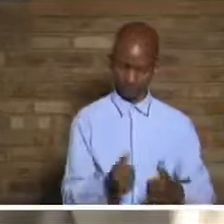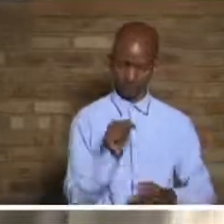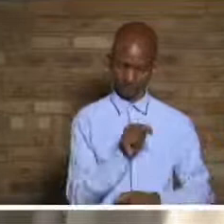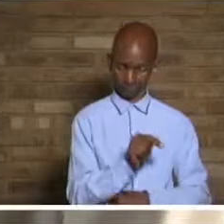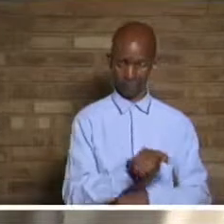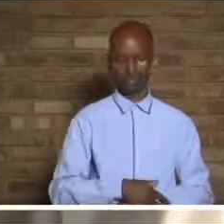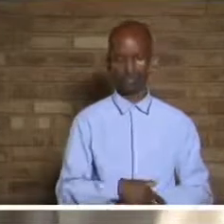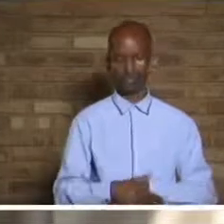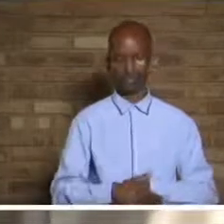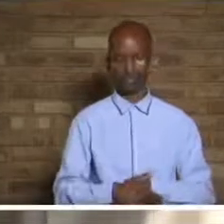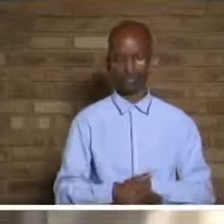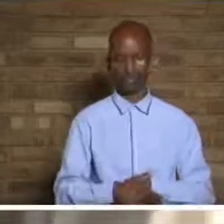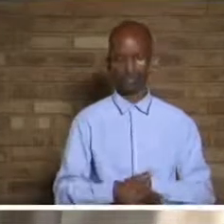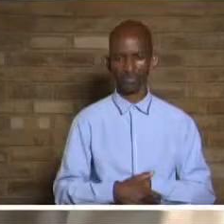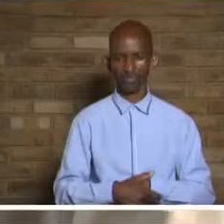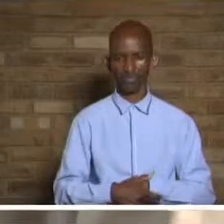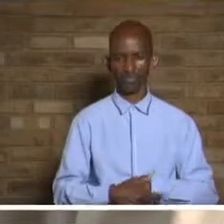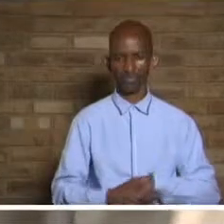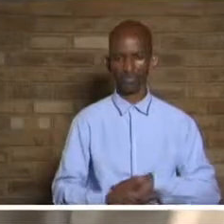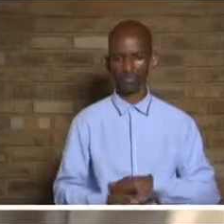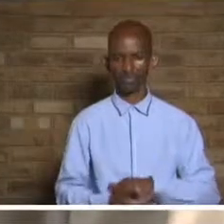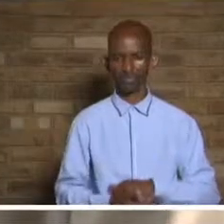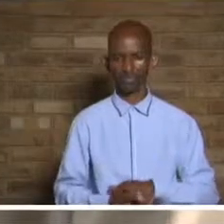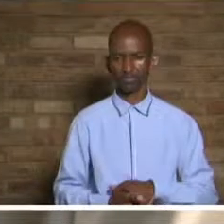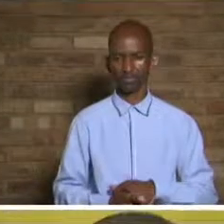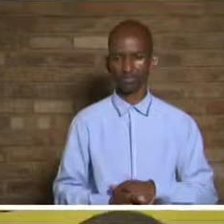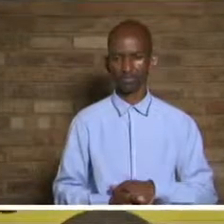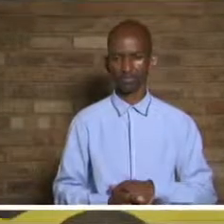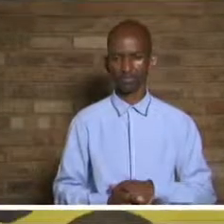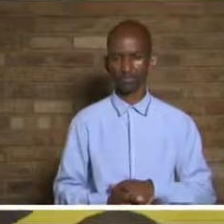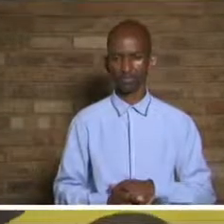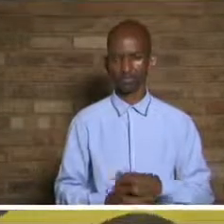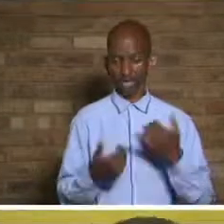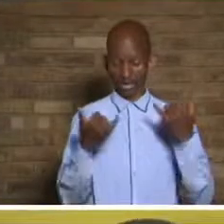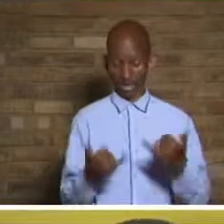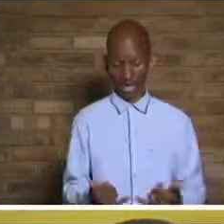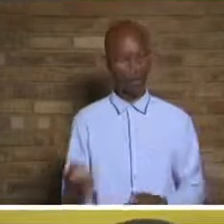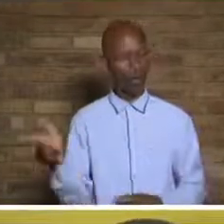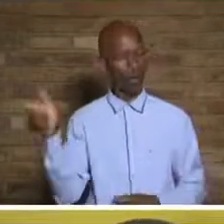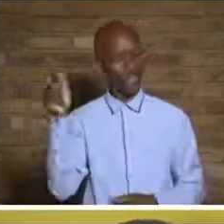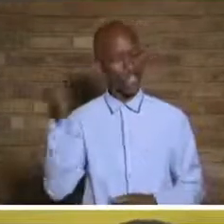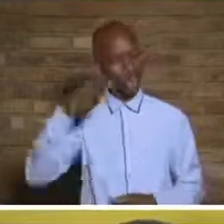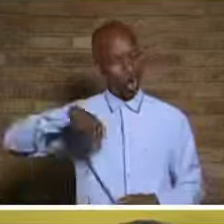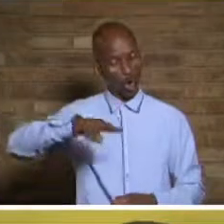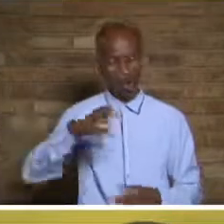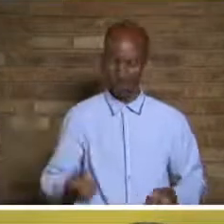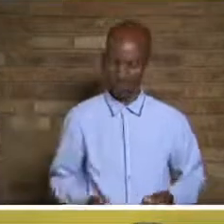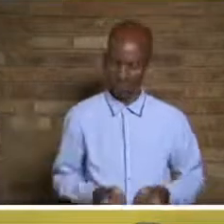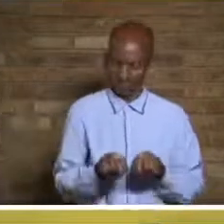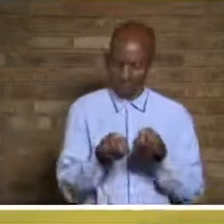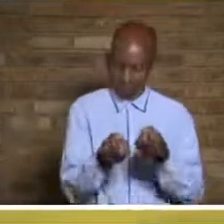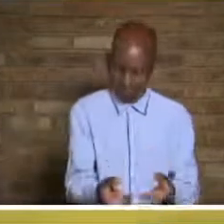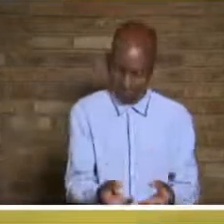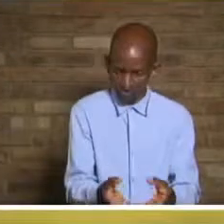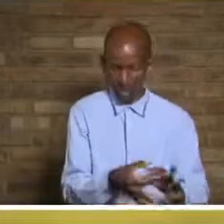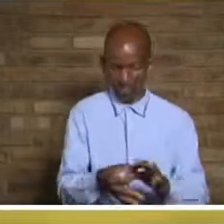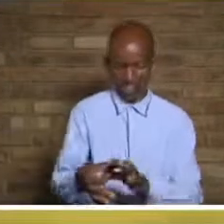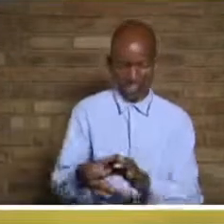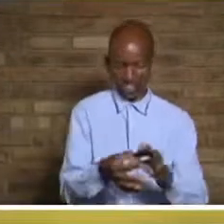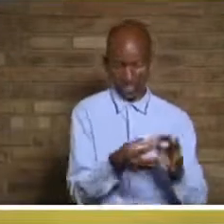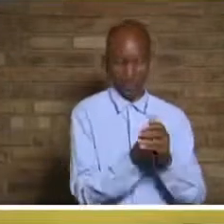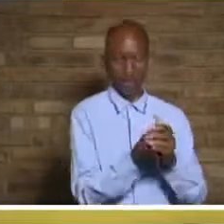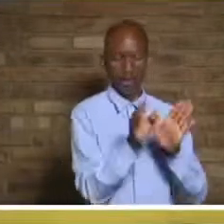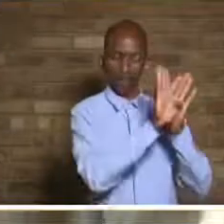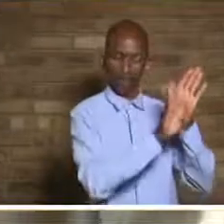nansi inselelo nengqinamba esibhekene nayo. Now that we've listened to all the submissions in relation to the amendment